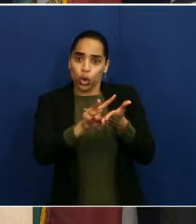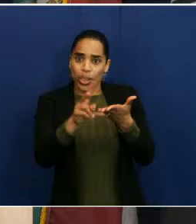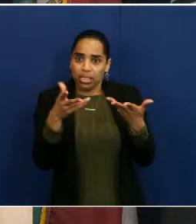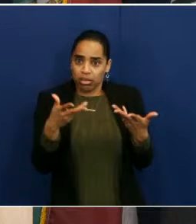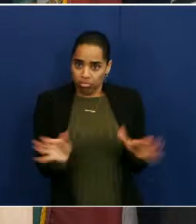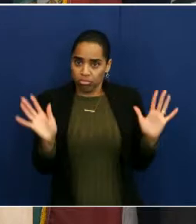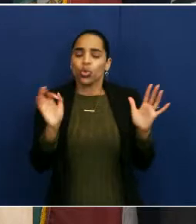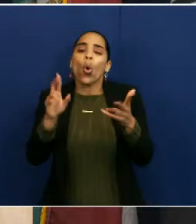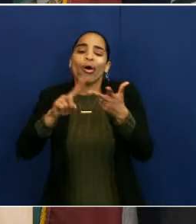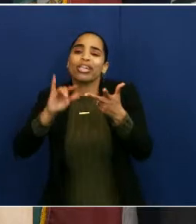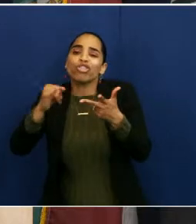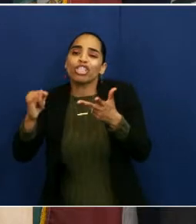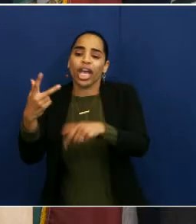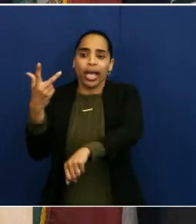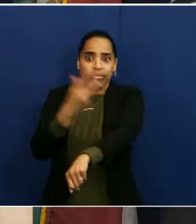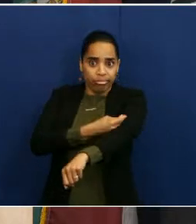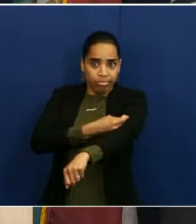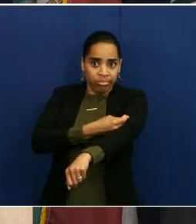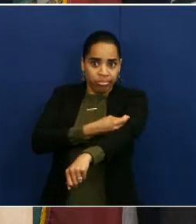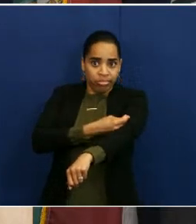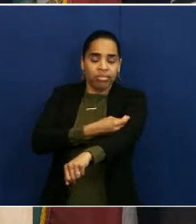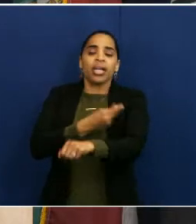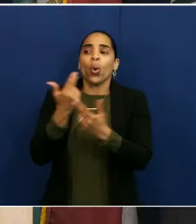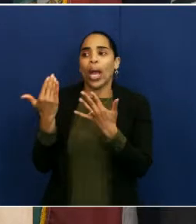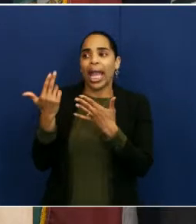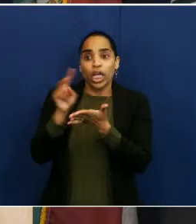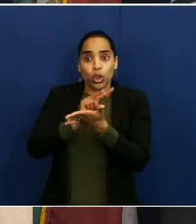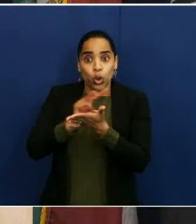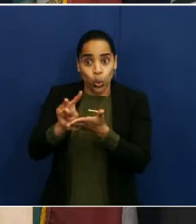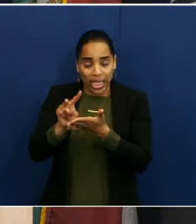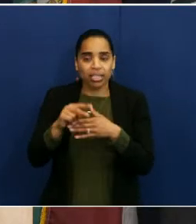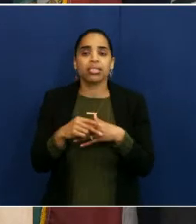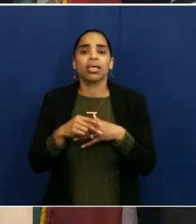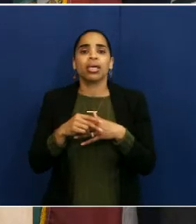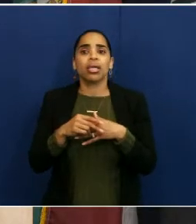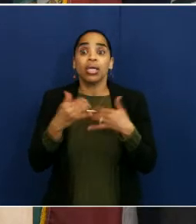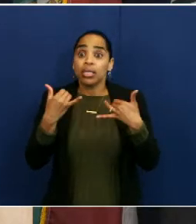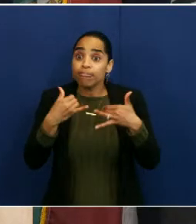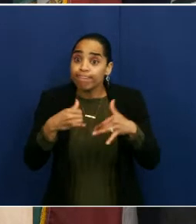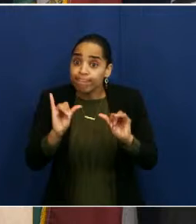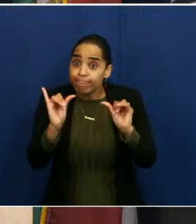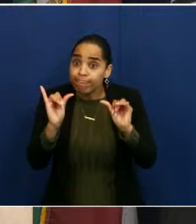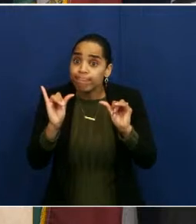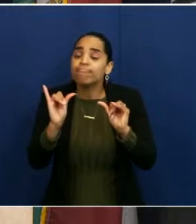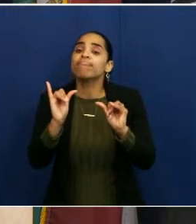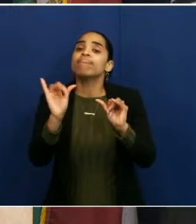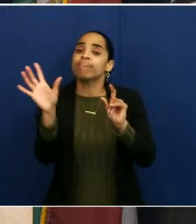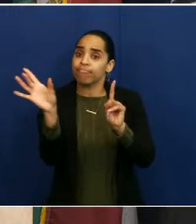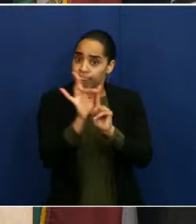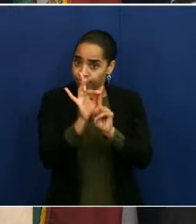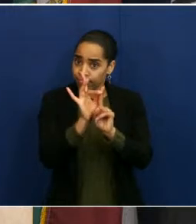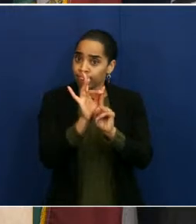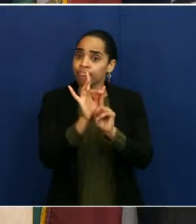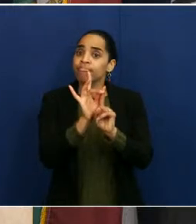shot, if it was the J&J vaccine, who have had the diagnosis of